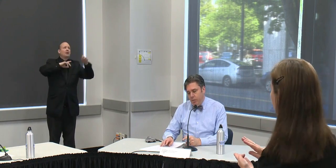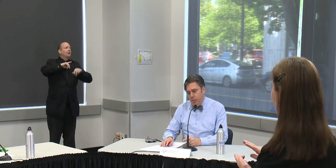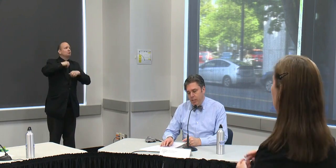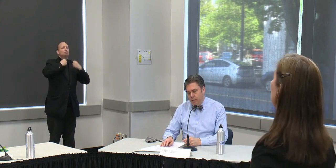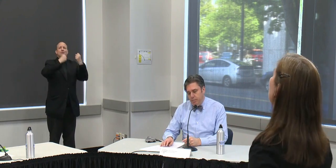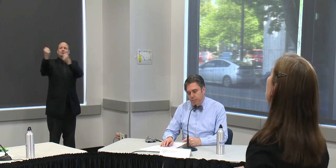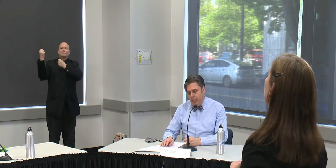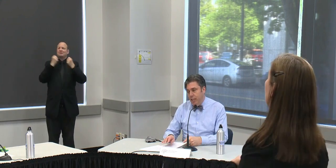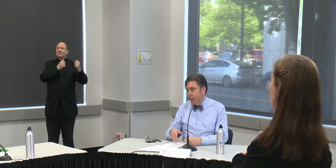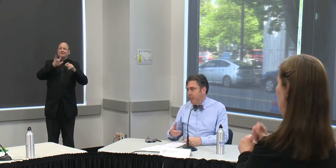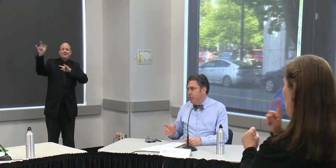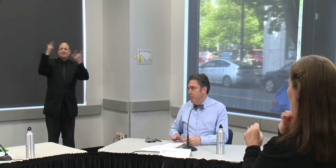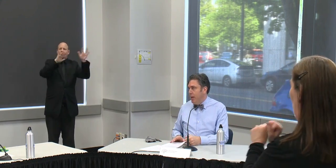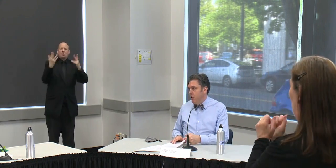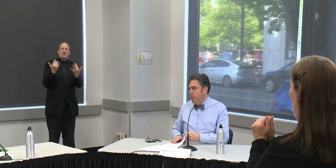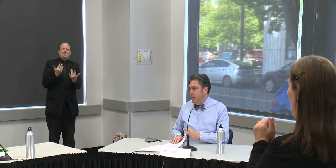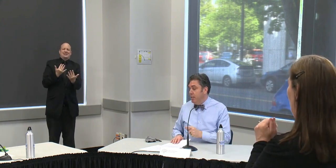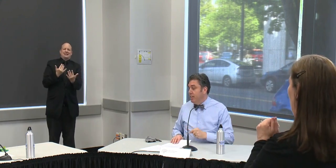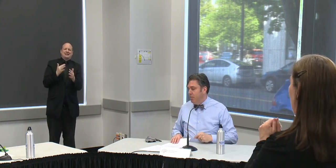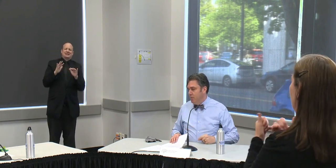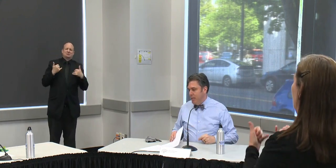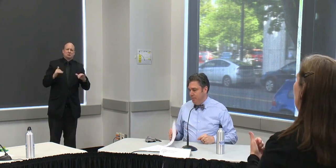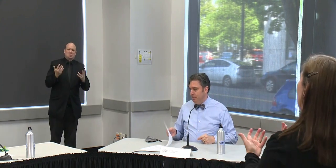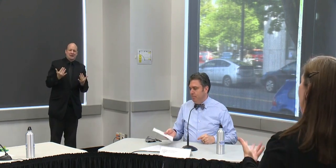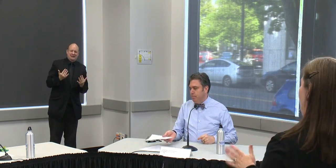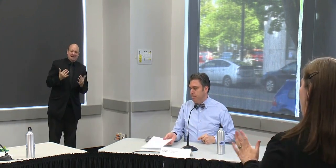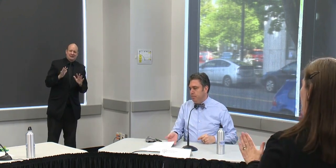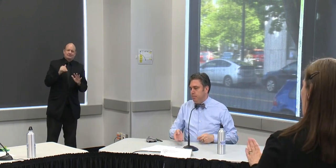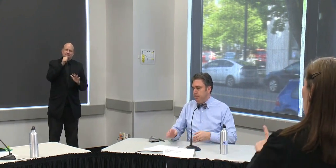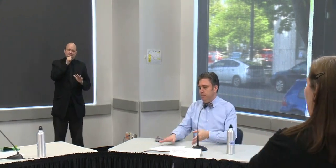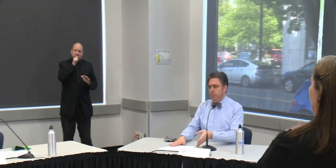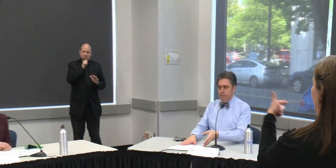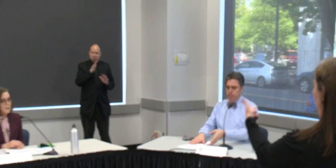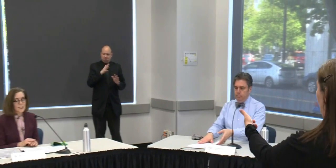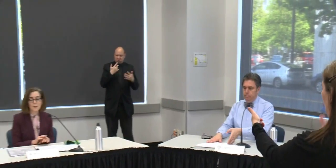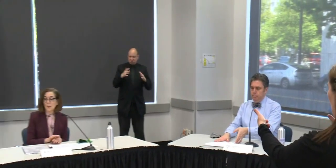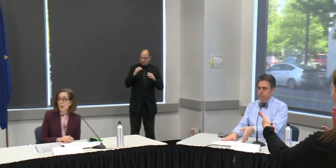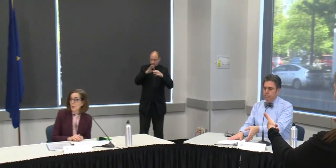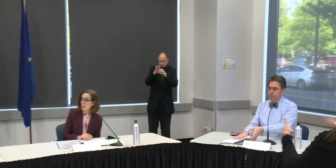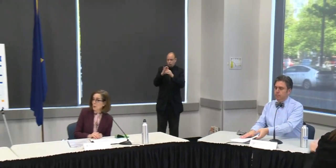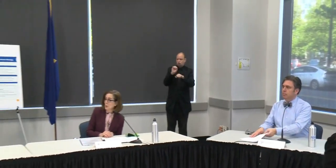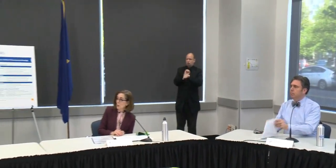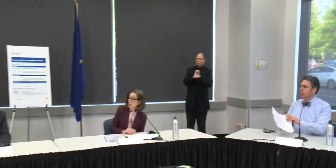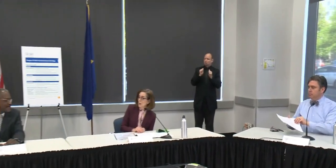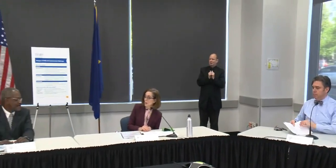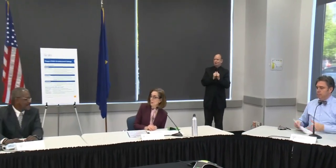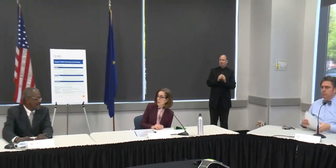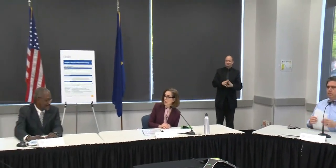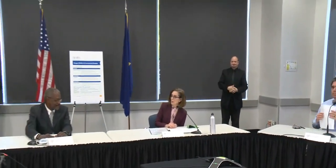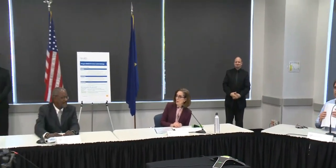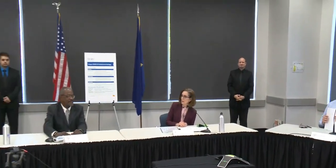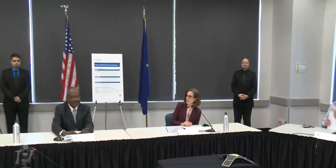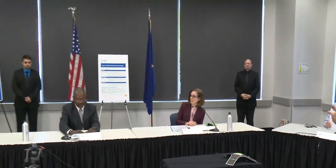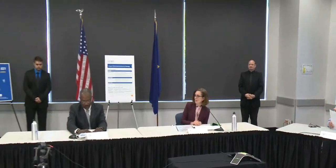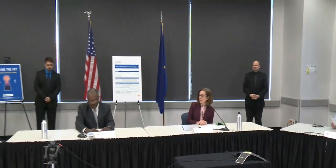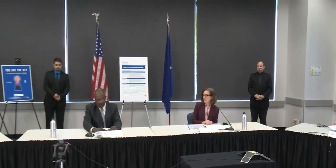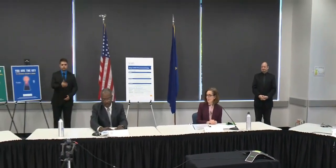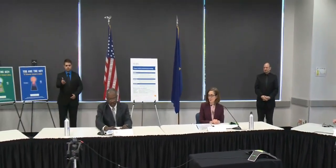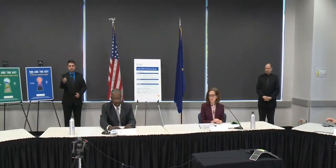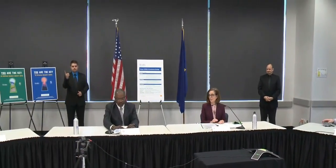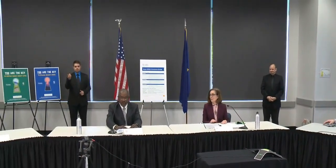we'll get through this and i'd like to turn it back over to governor brown thank you dr seidlinger with that i'm going to turn it over to dr jacobs